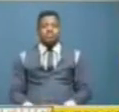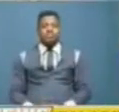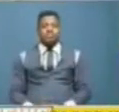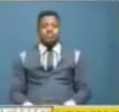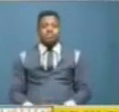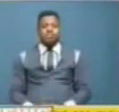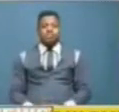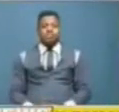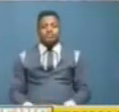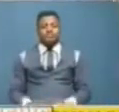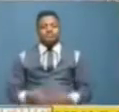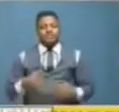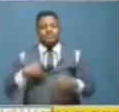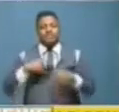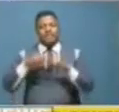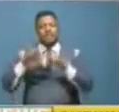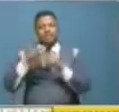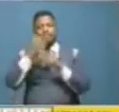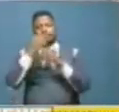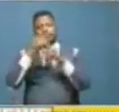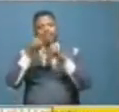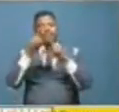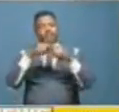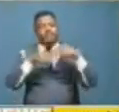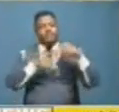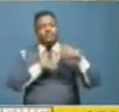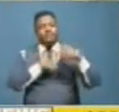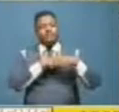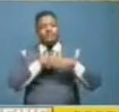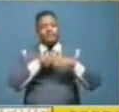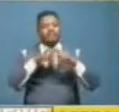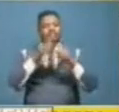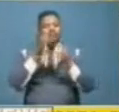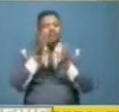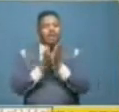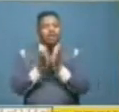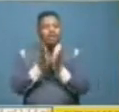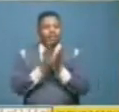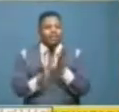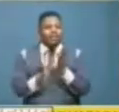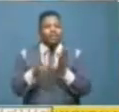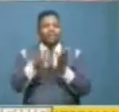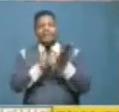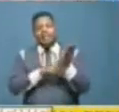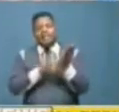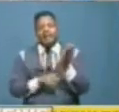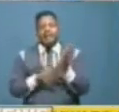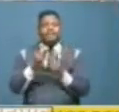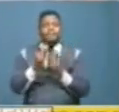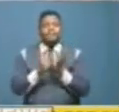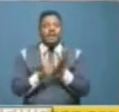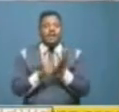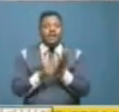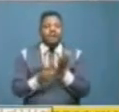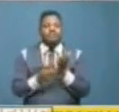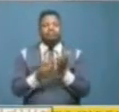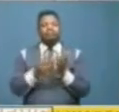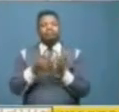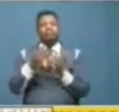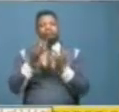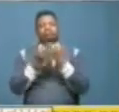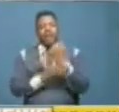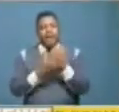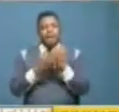There is abundance of food items such as cassava, plantain, maize, tubers of yams,